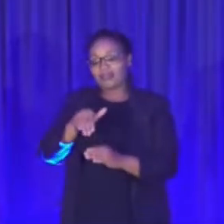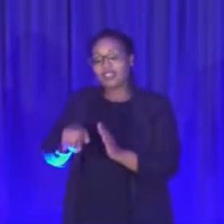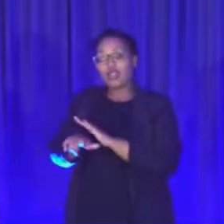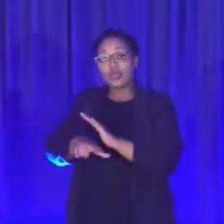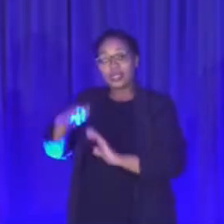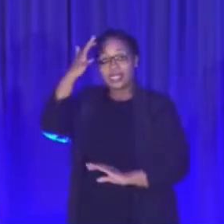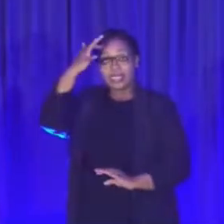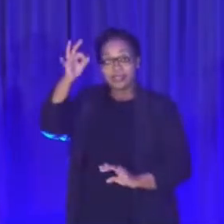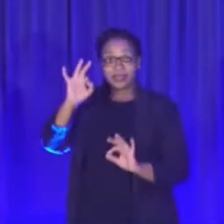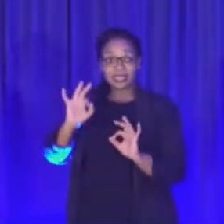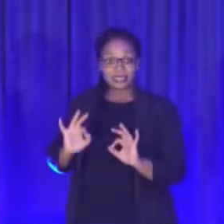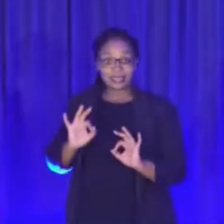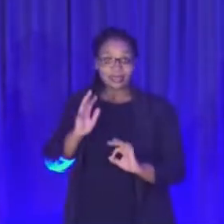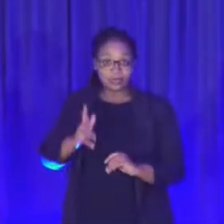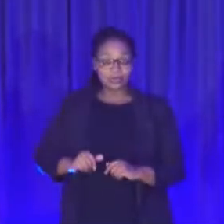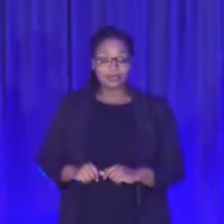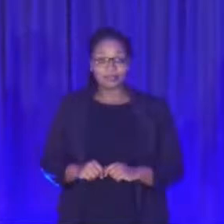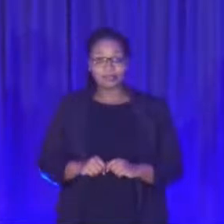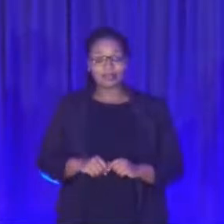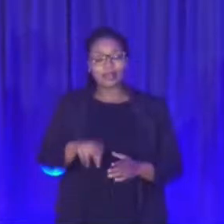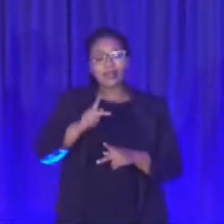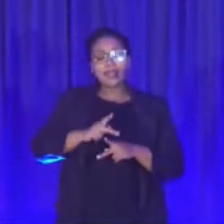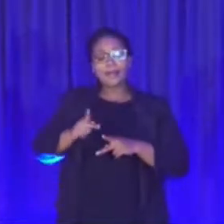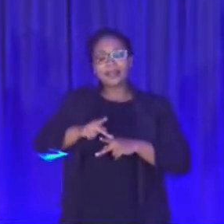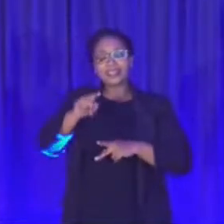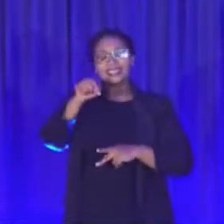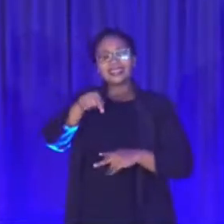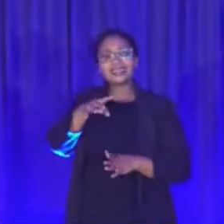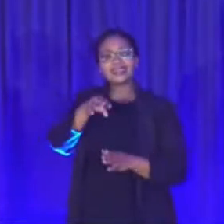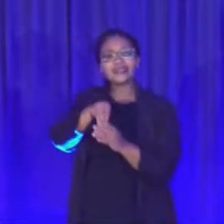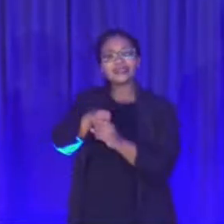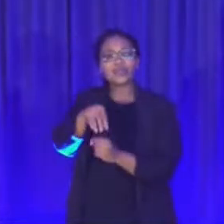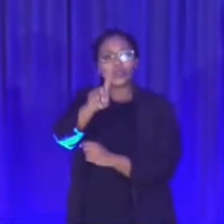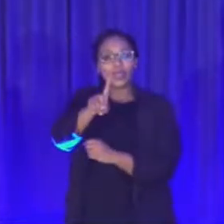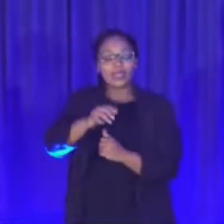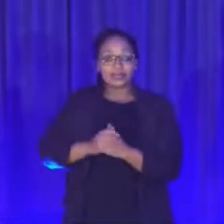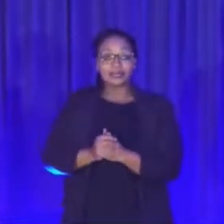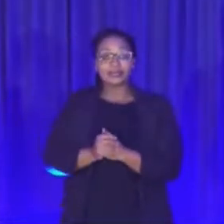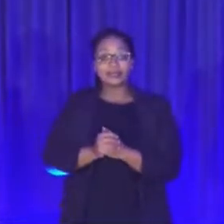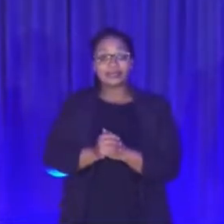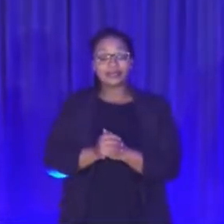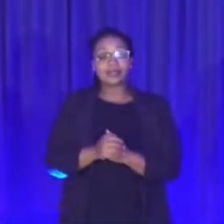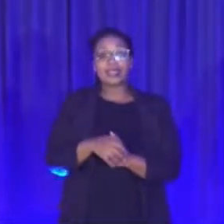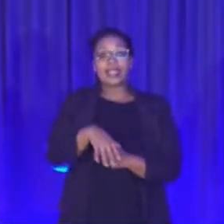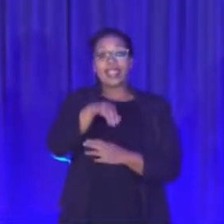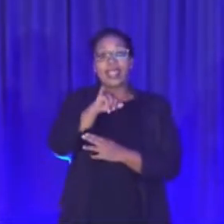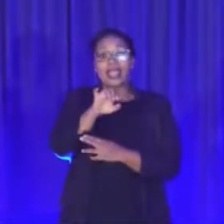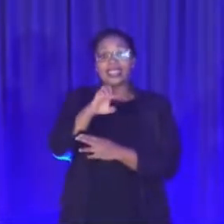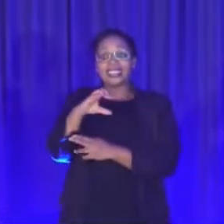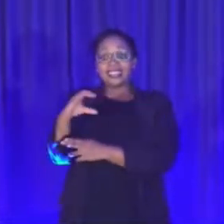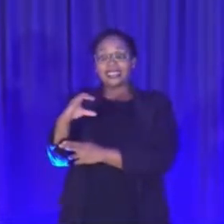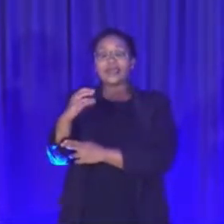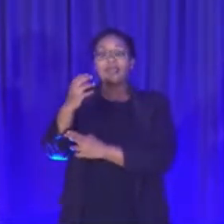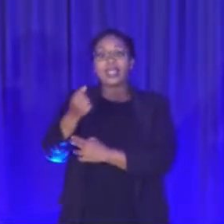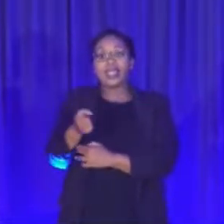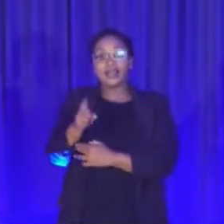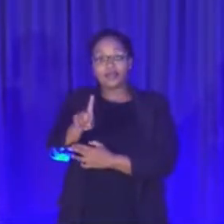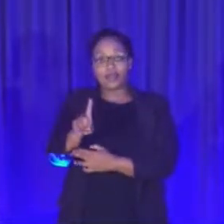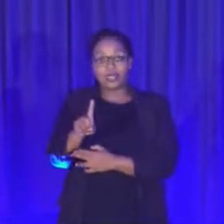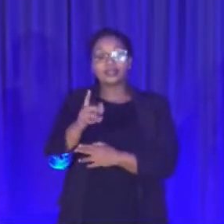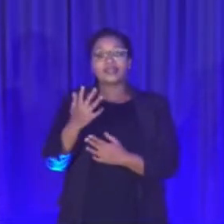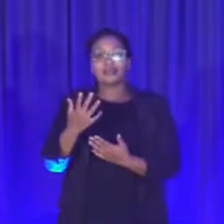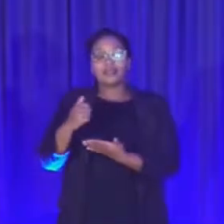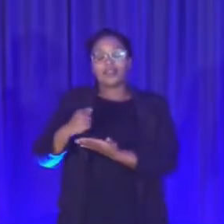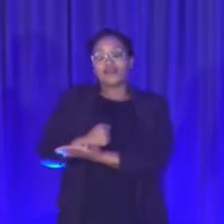As part of these preparations, the Commission will conduct a general voter registration